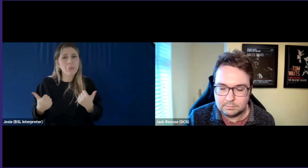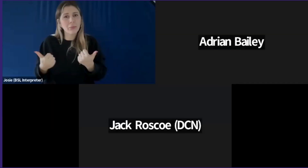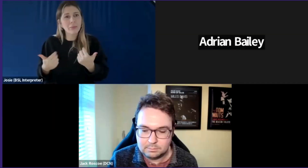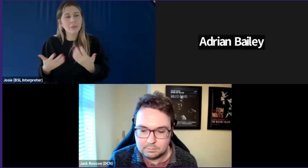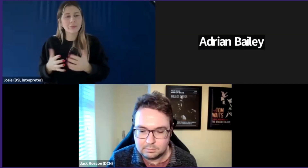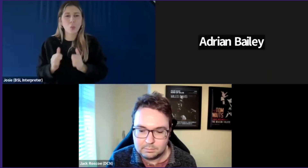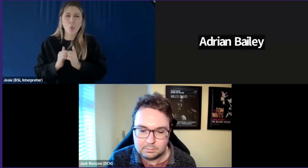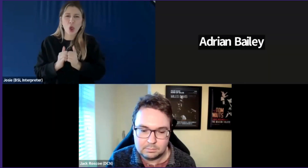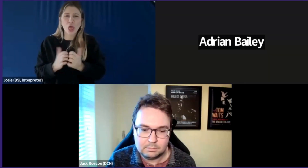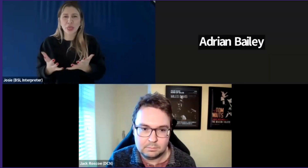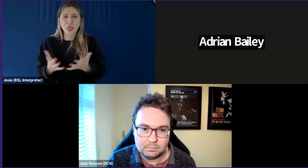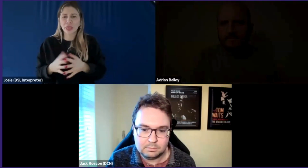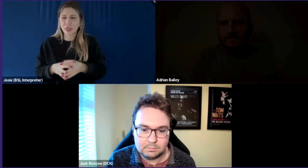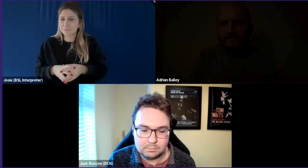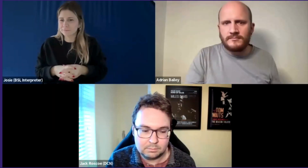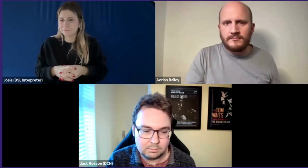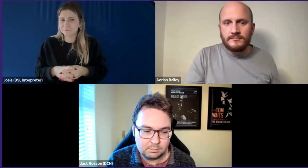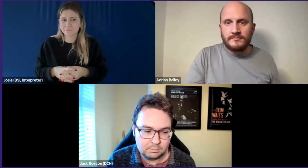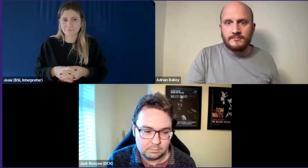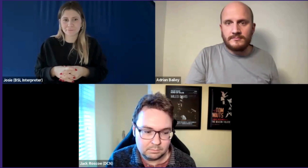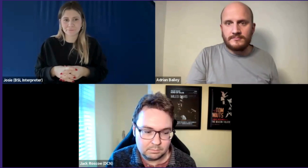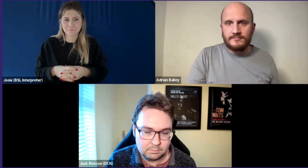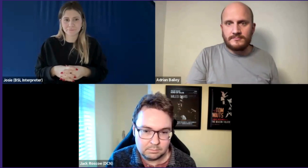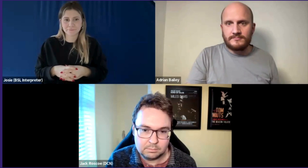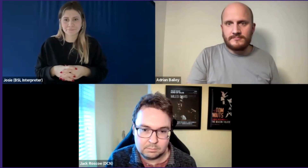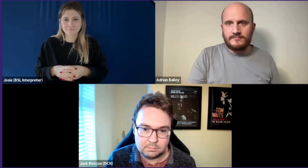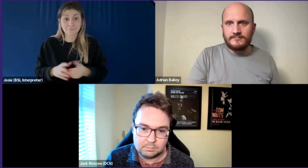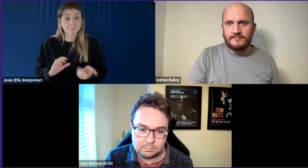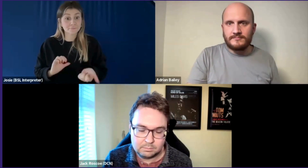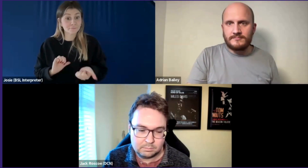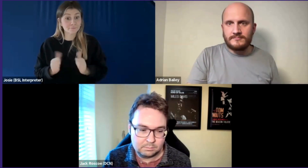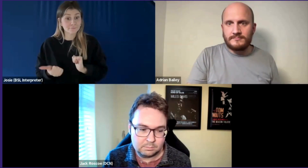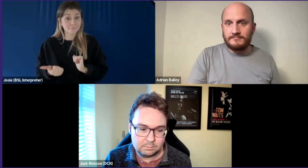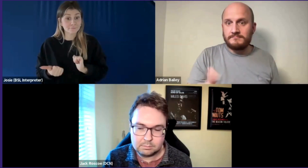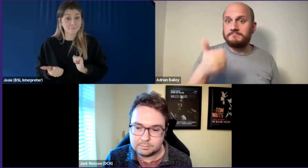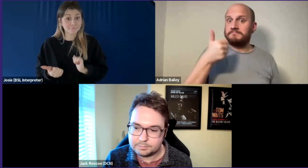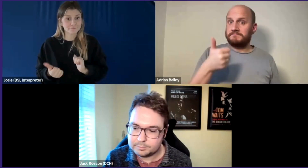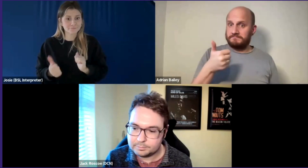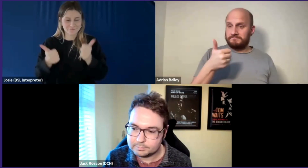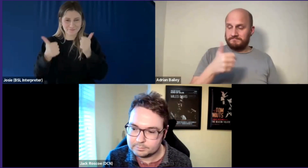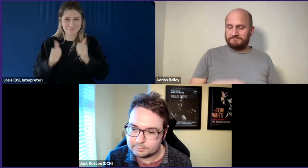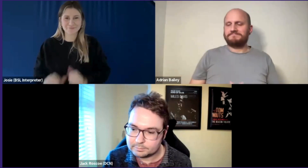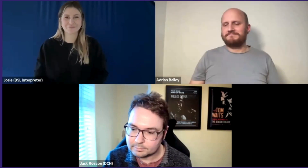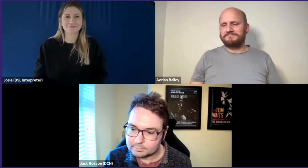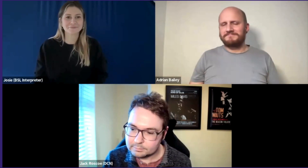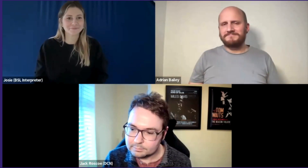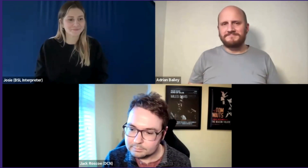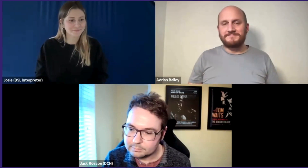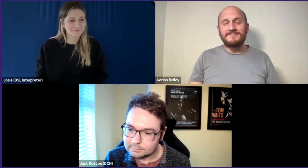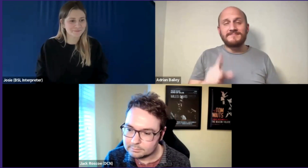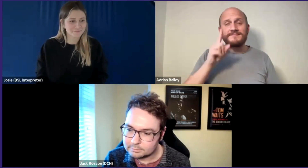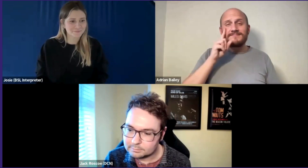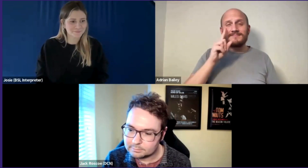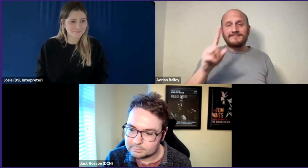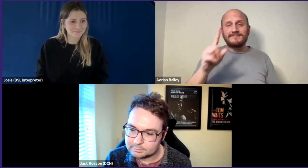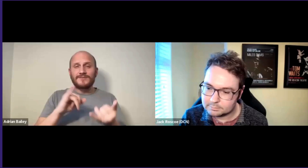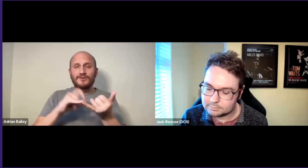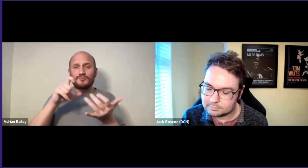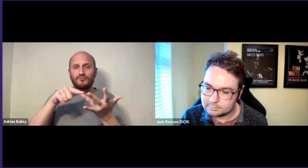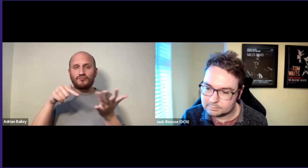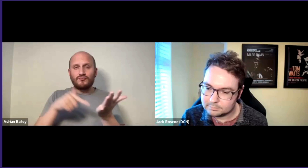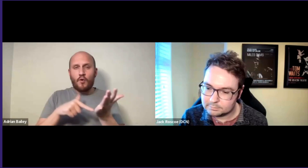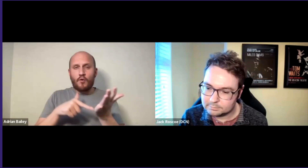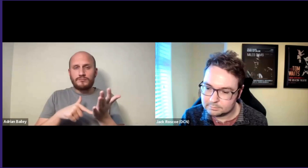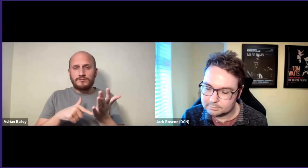Thank you. That's really helpful. There's a question in the chat from Scott about Illuminate